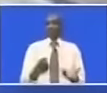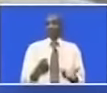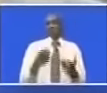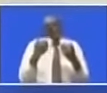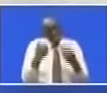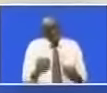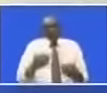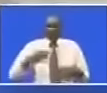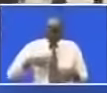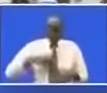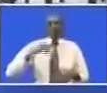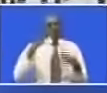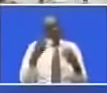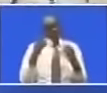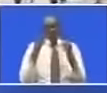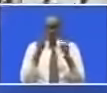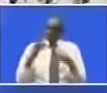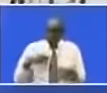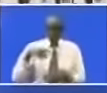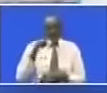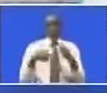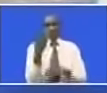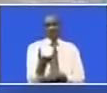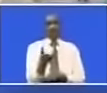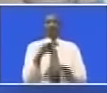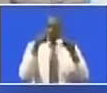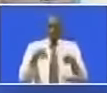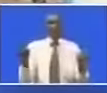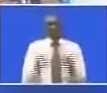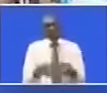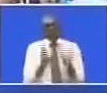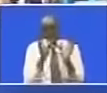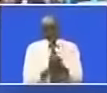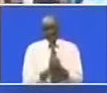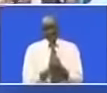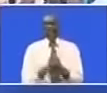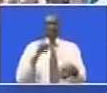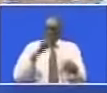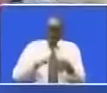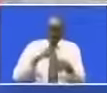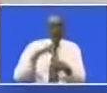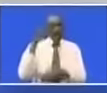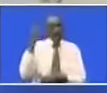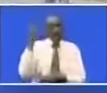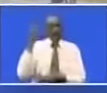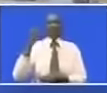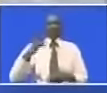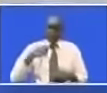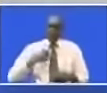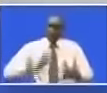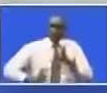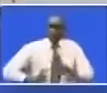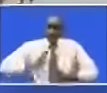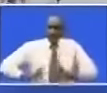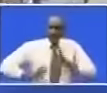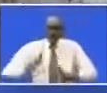young and upcoming marathoners a chance to launch their careers, today was no exception. After the start gun was sounded, it was time to push aside